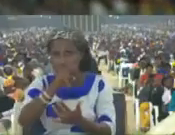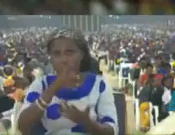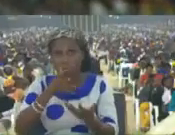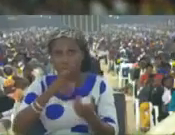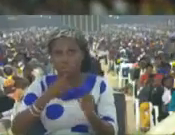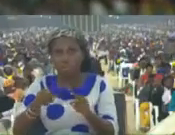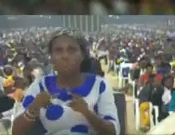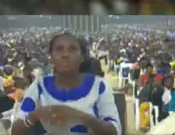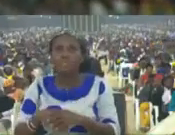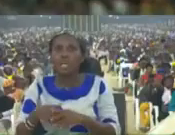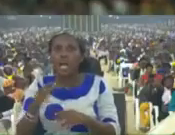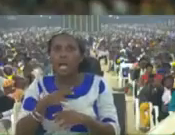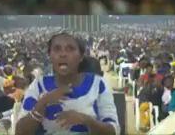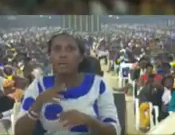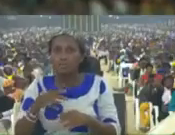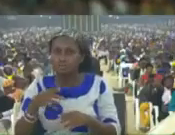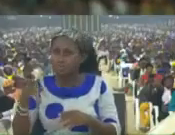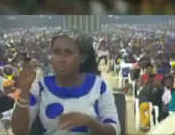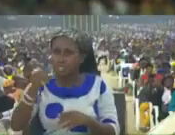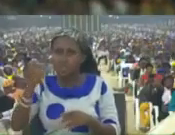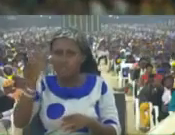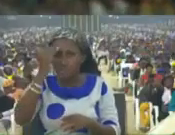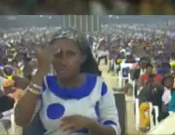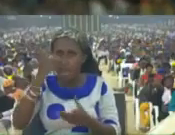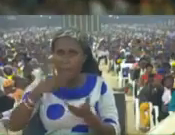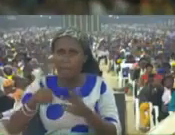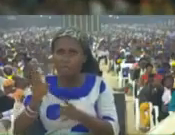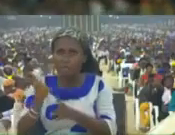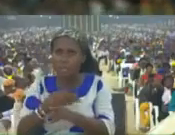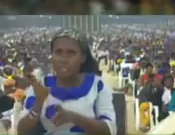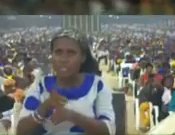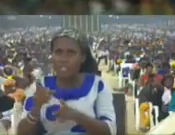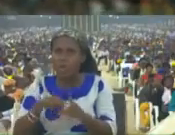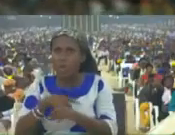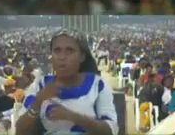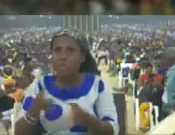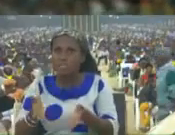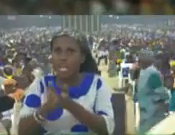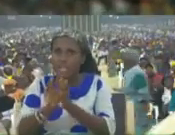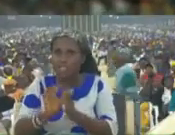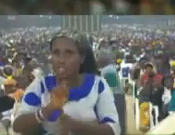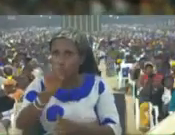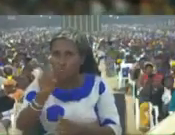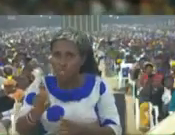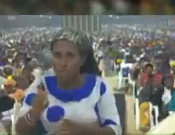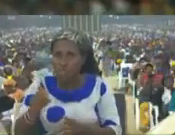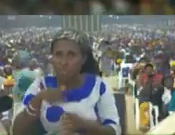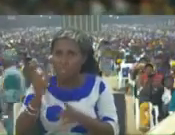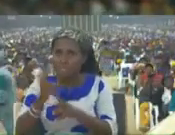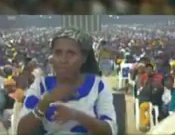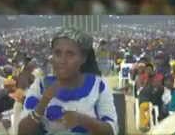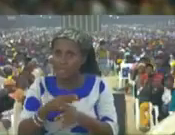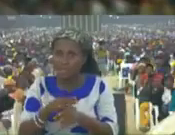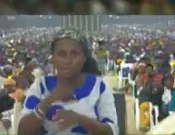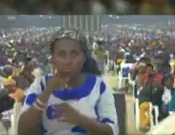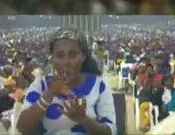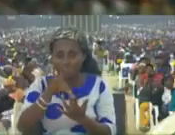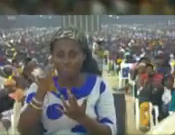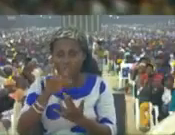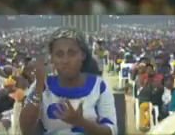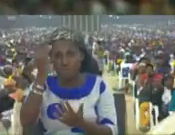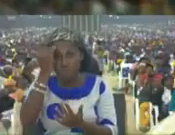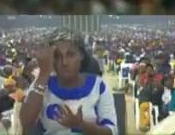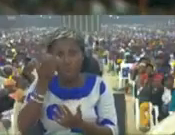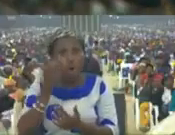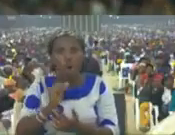those of you who know mathematics, you know when they ask you a question in mathematics, it's either you know the answer or you don't know.